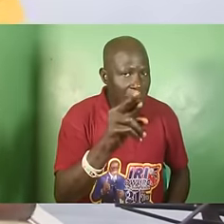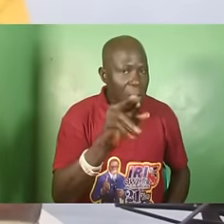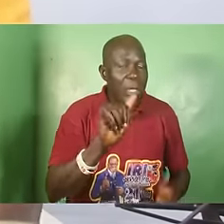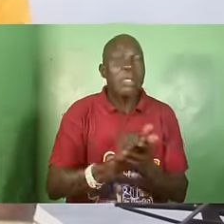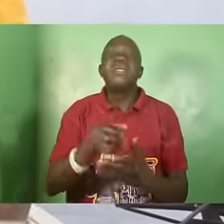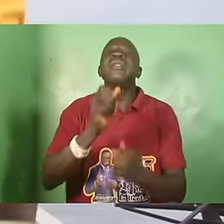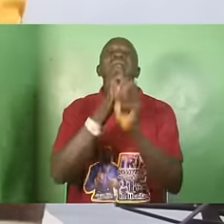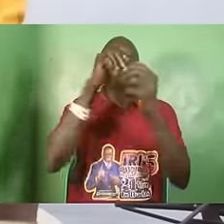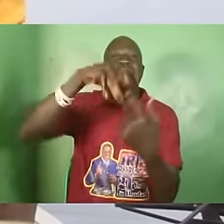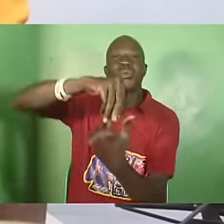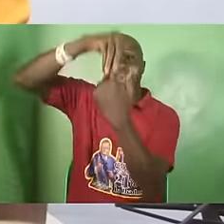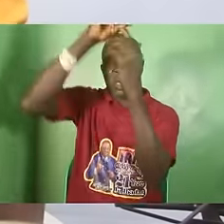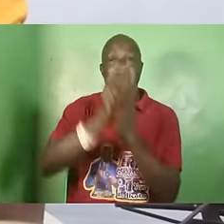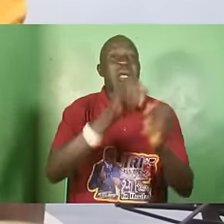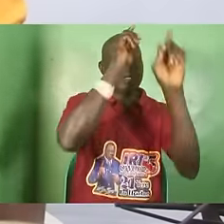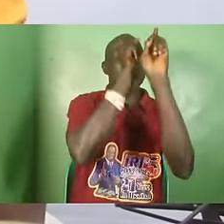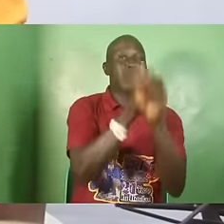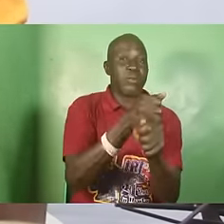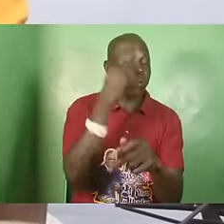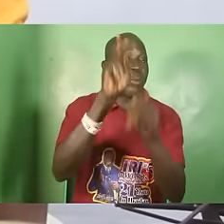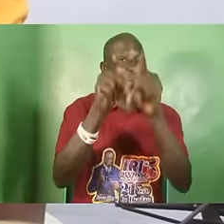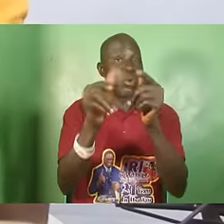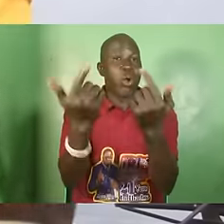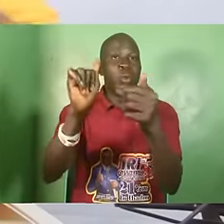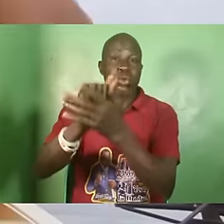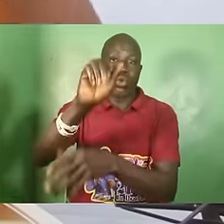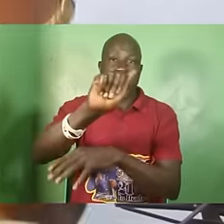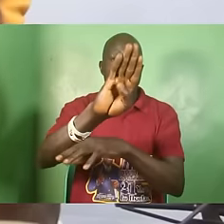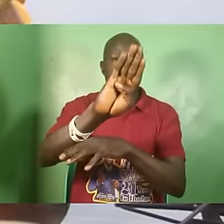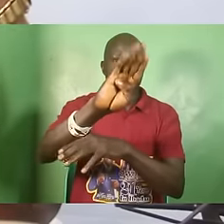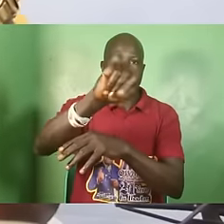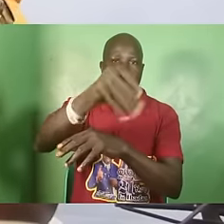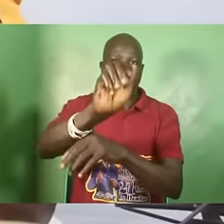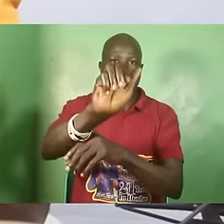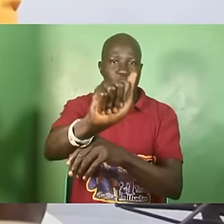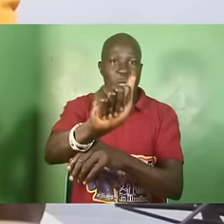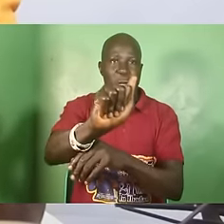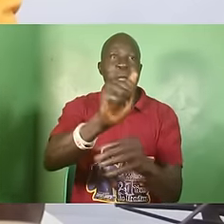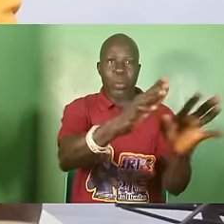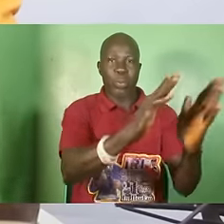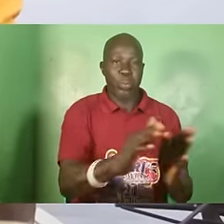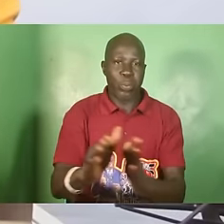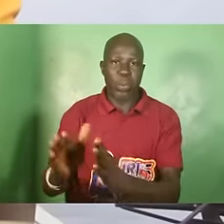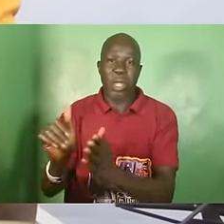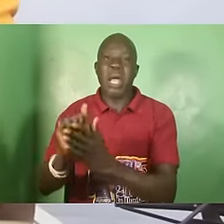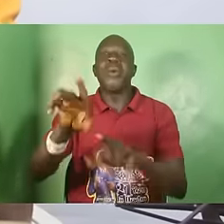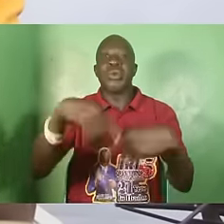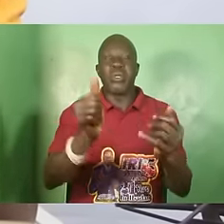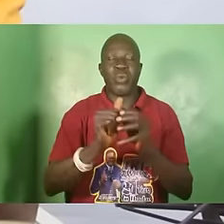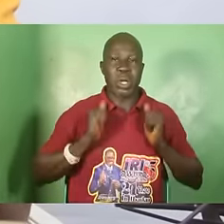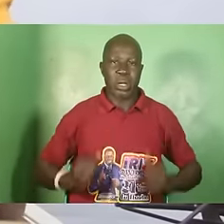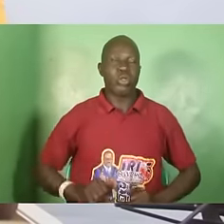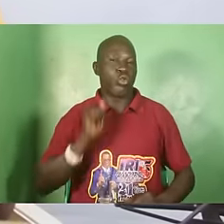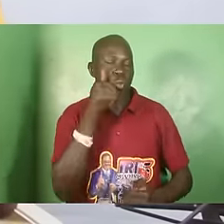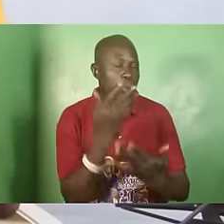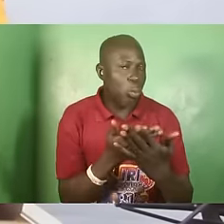Ebo pataki wa fa won to ba wa Abuja. The special gift for the people that come to Abuja. E da ba wa Abuja. Those of you in Abuja. E mora. Get ready. Ma so address la ro. I